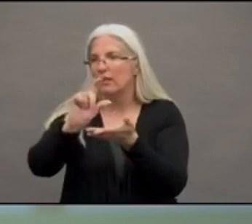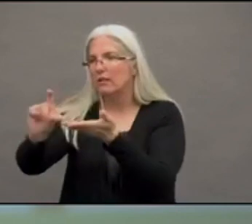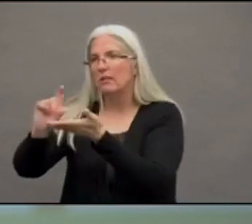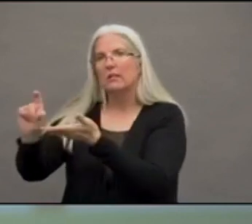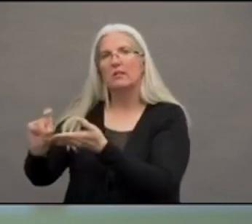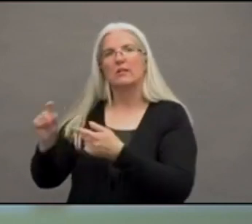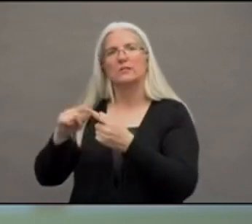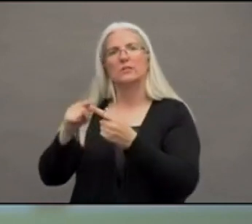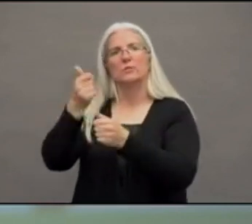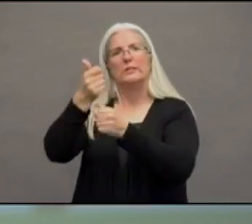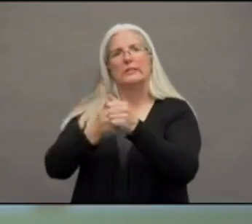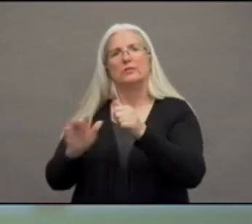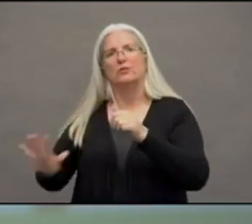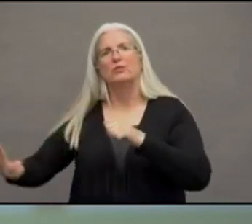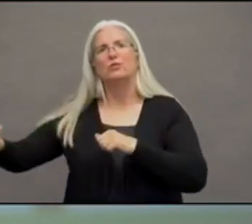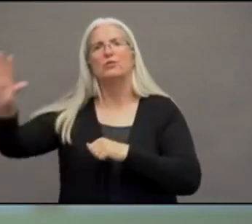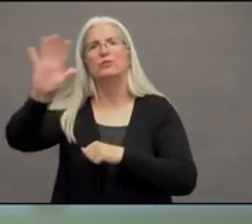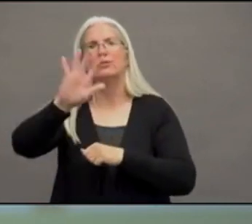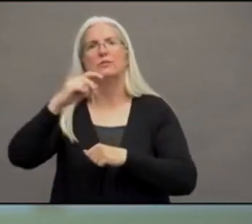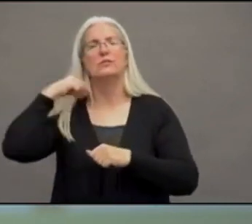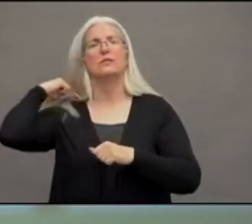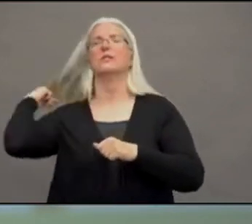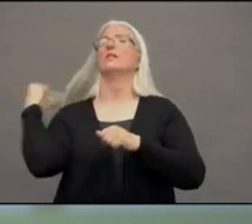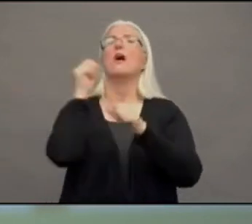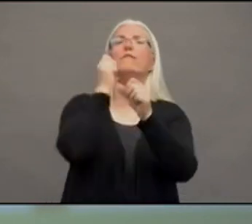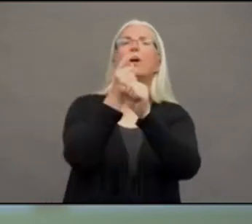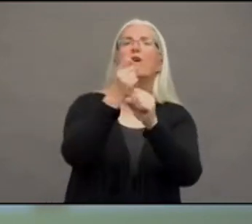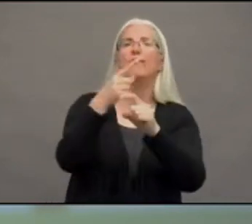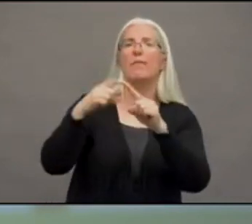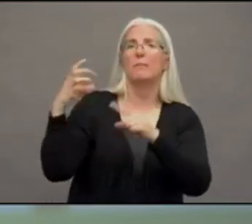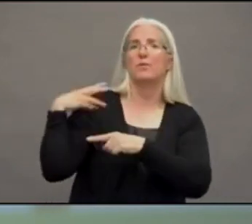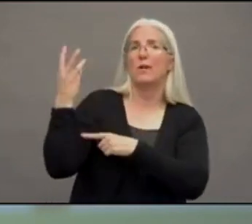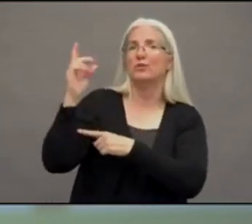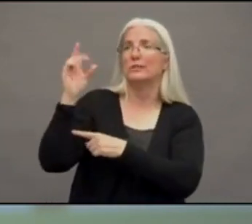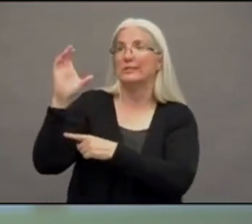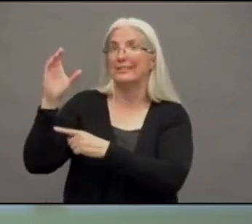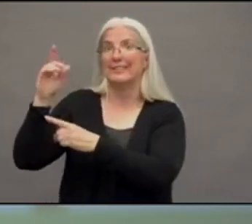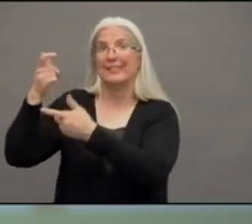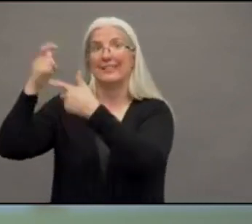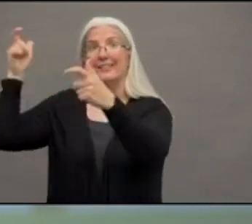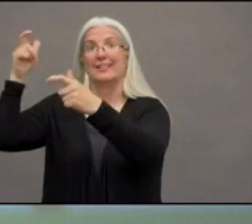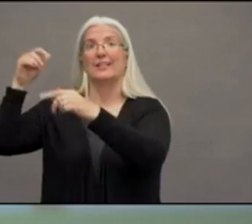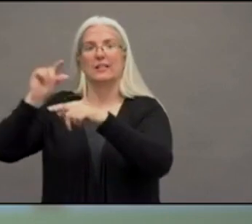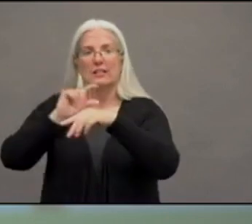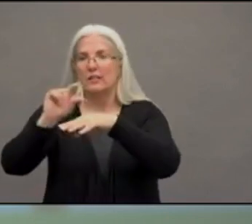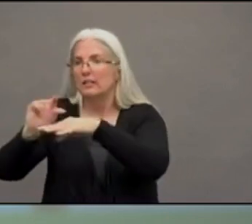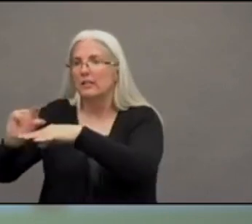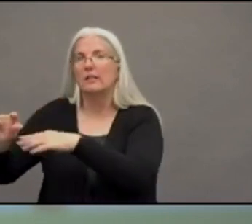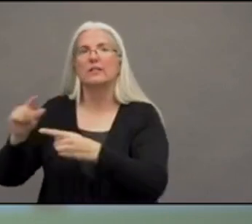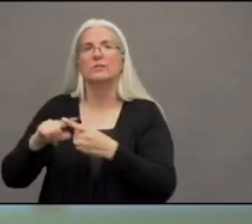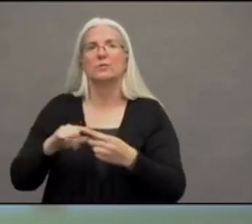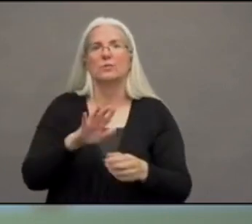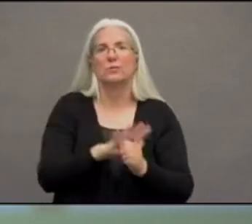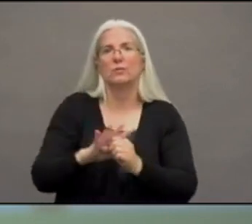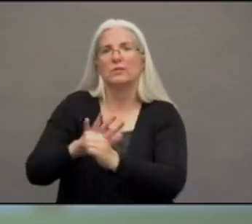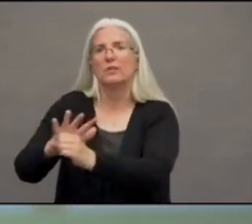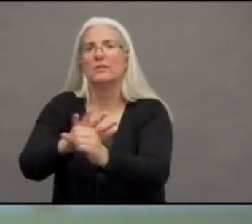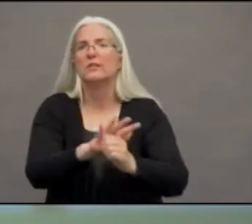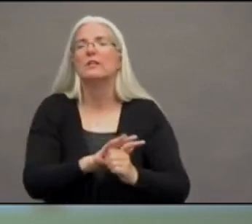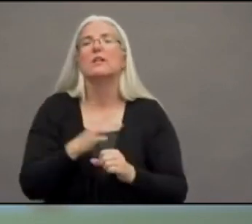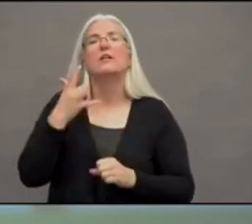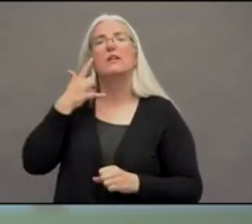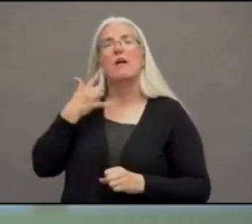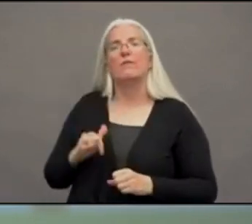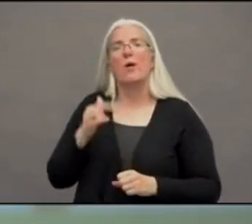by Washington to our local communities. Of that, California receives $76 billion in federal funding every